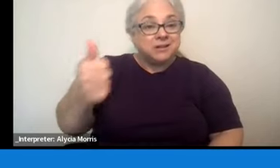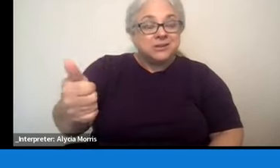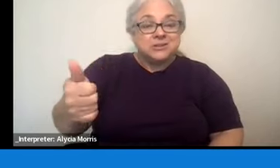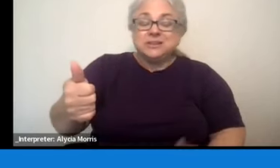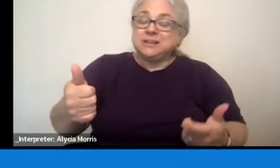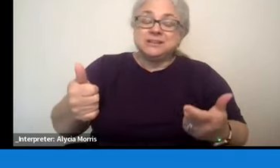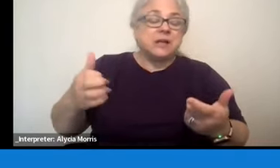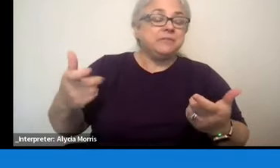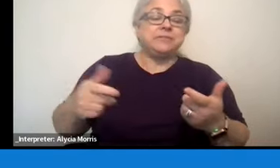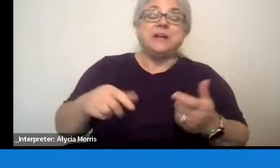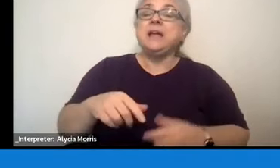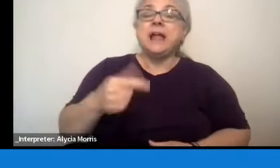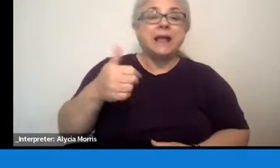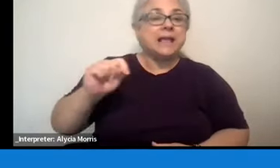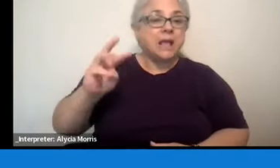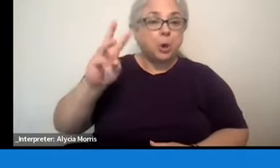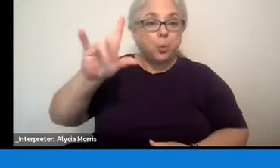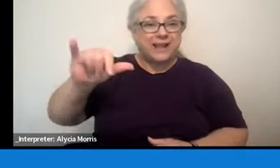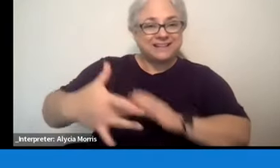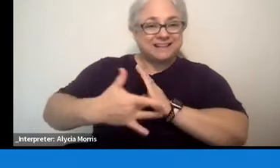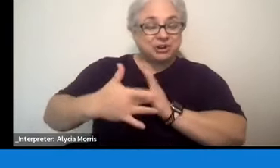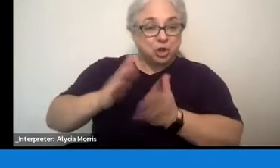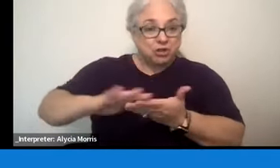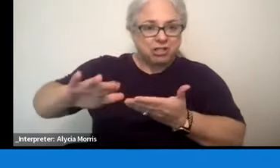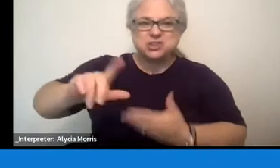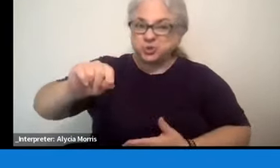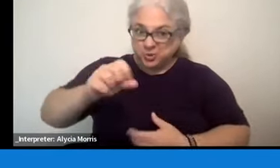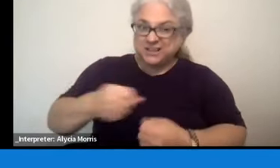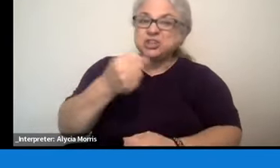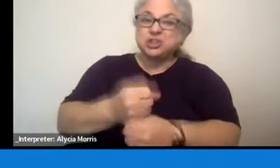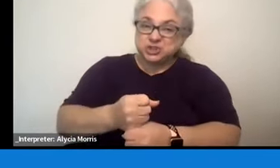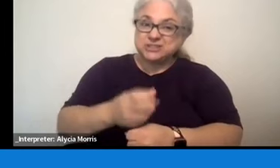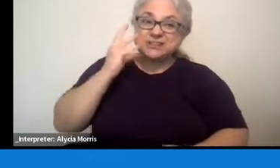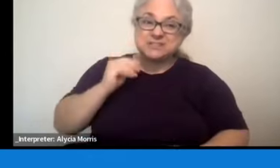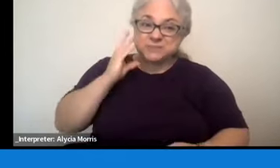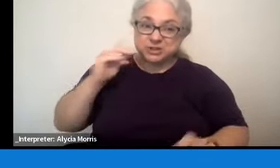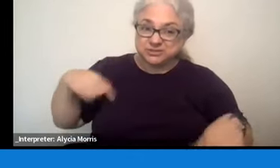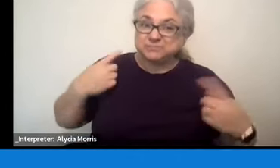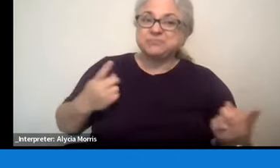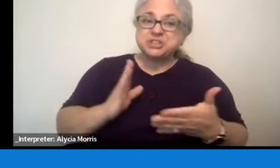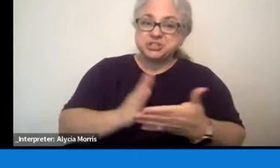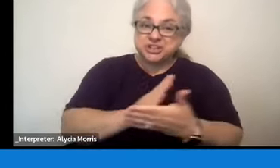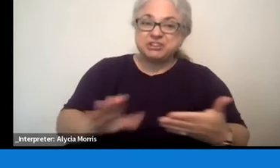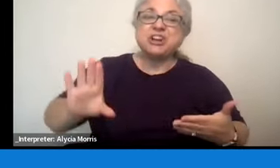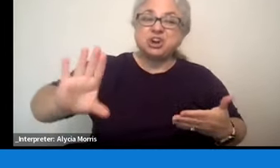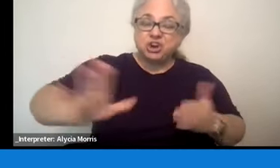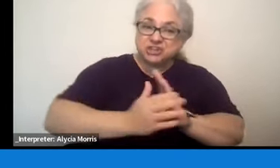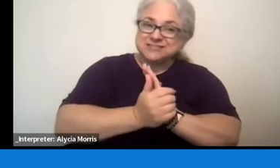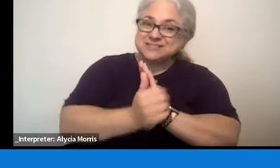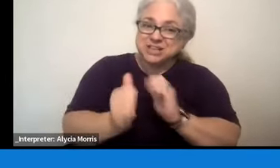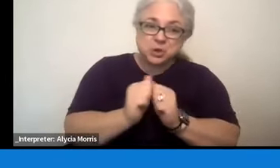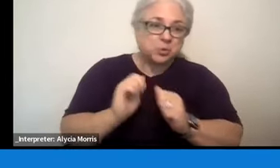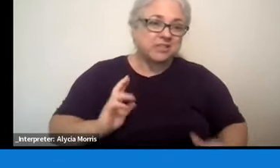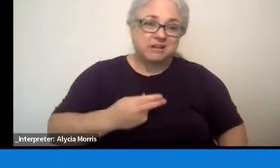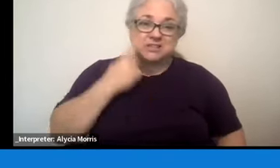Gateway Technical College in Wisconsin, leading their workforce efforts, and has been sharing her expertise with us at CORD for the past several years.